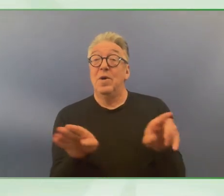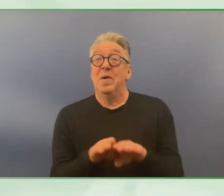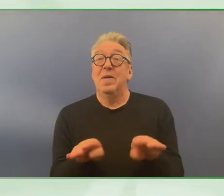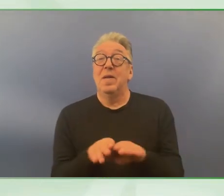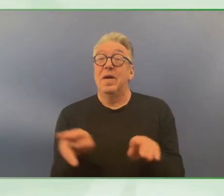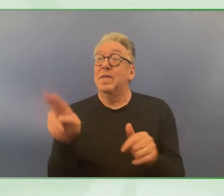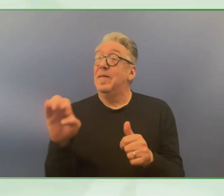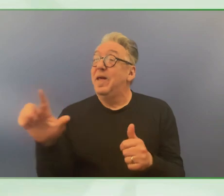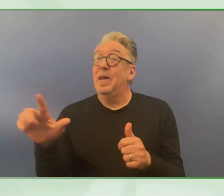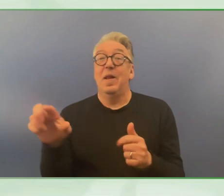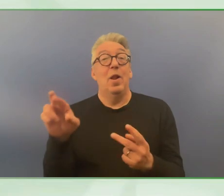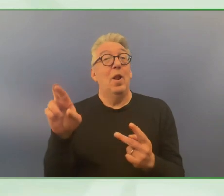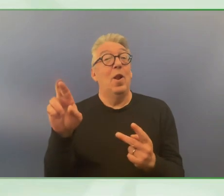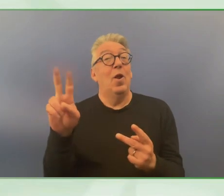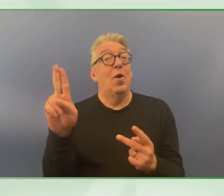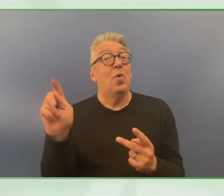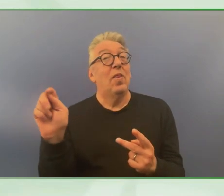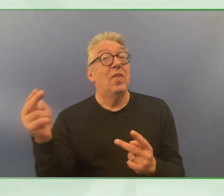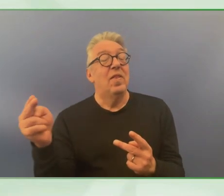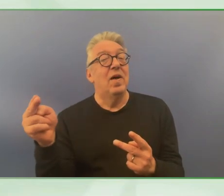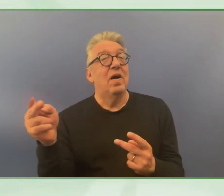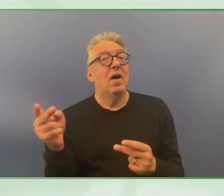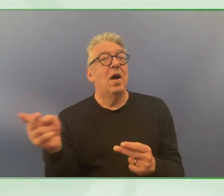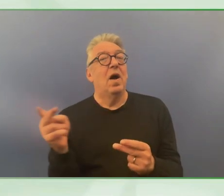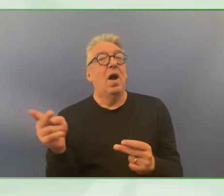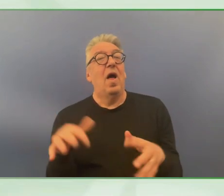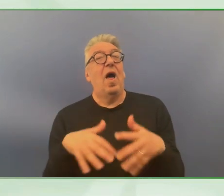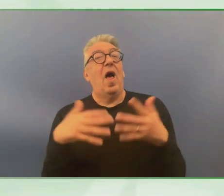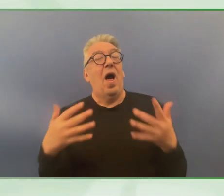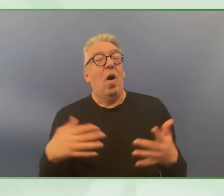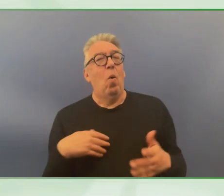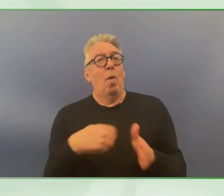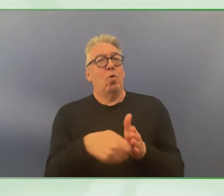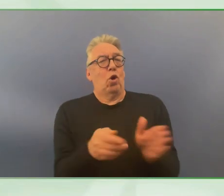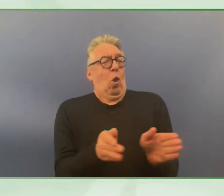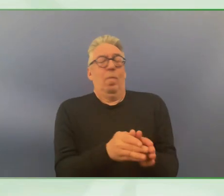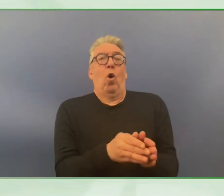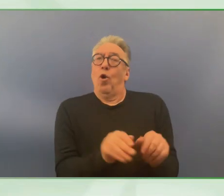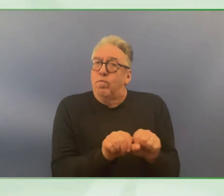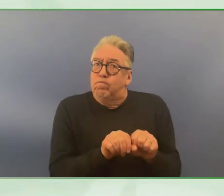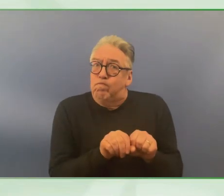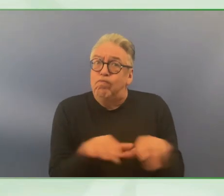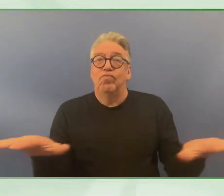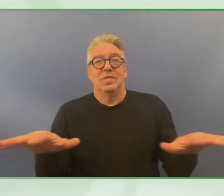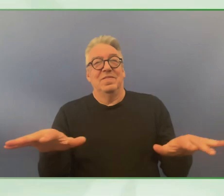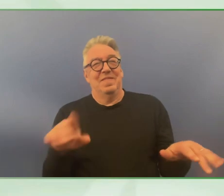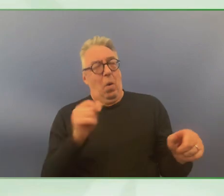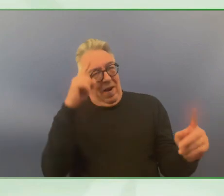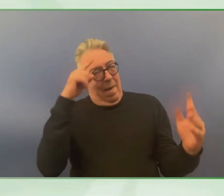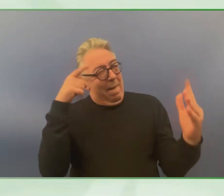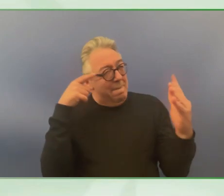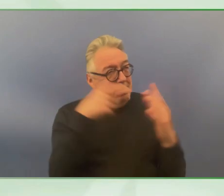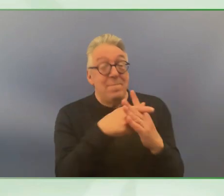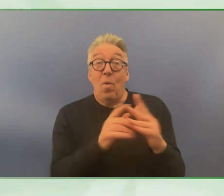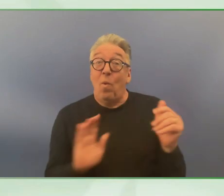one of the challenges we have is how do we make this scale? How do we really get into the mindsets of our employees? And so I